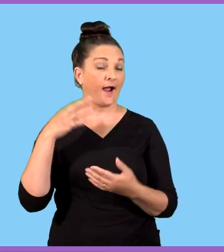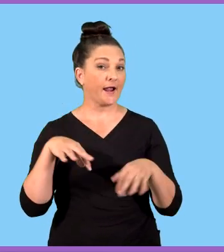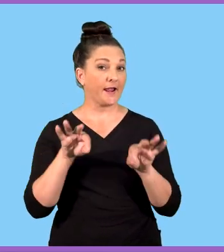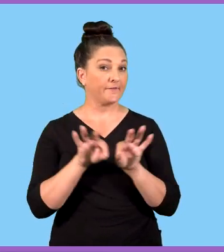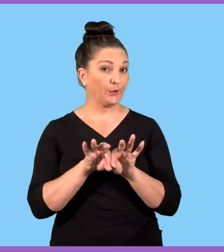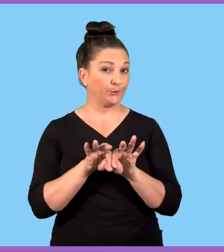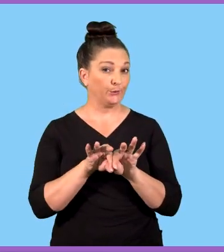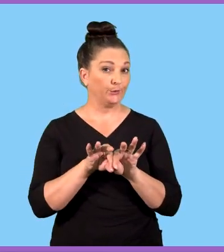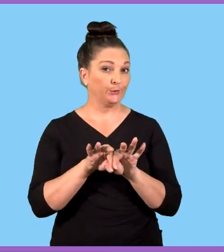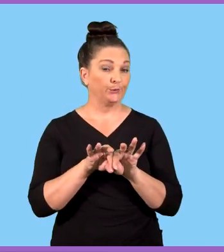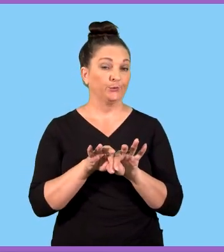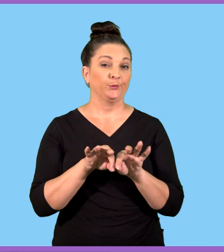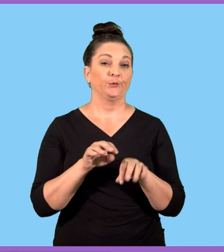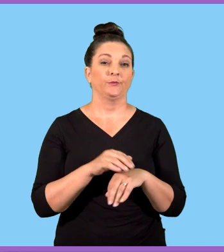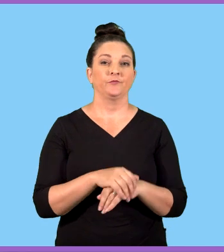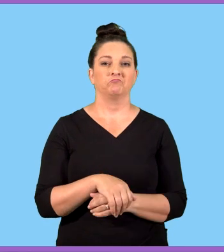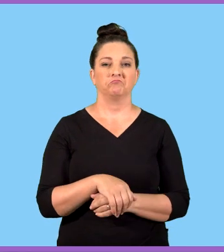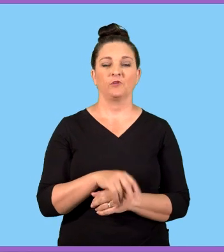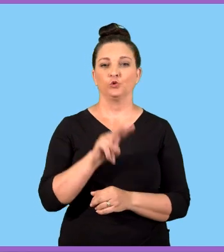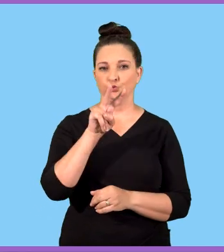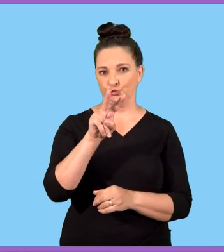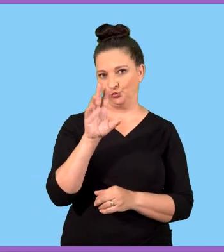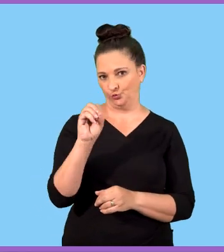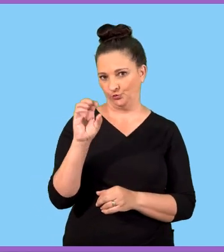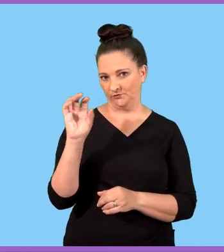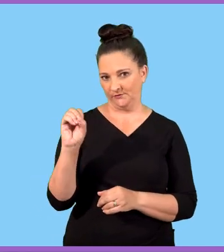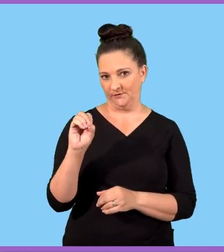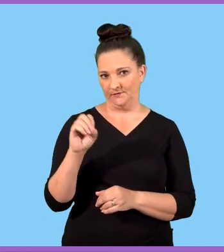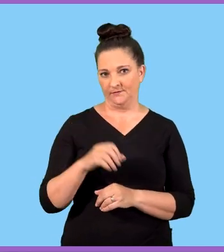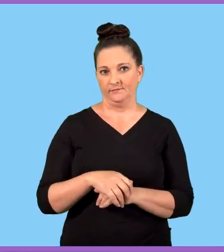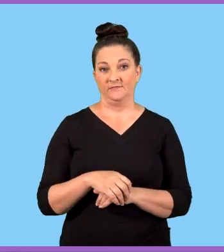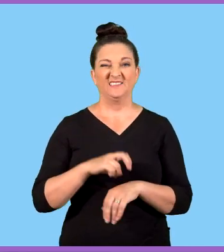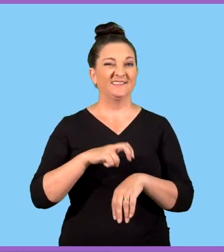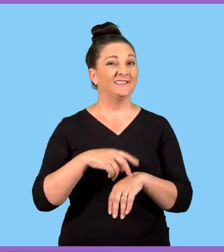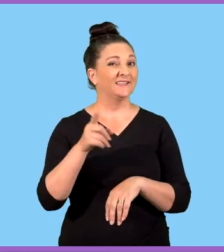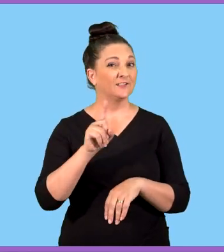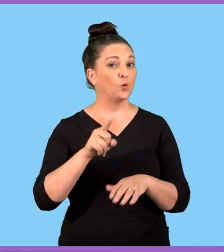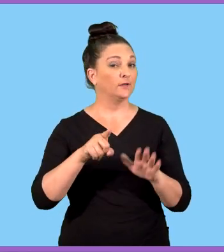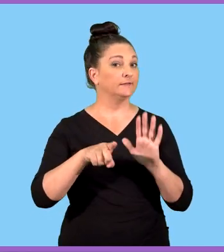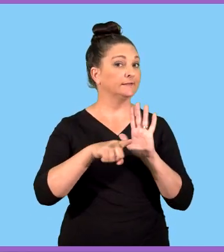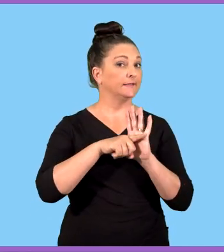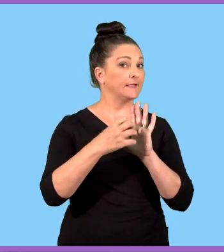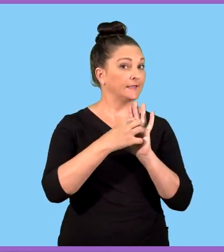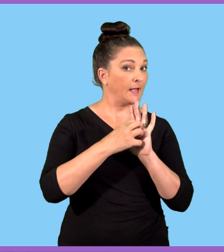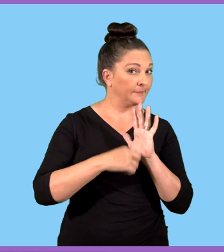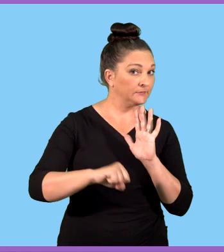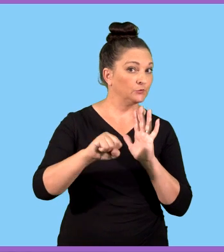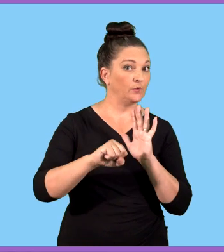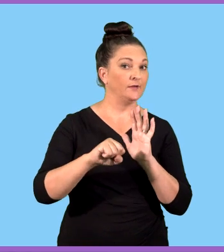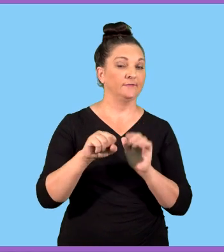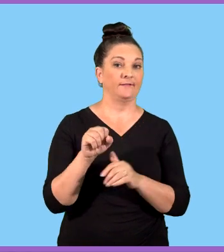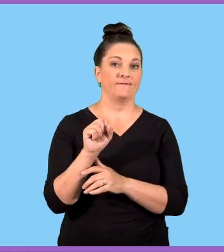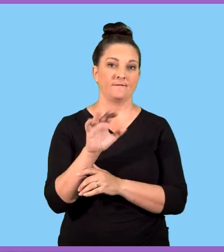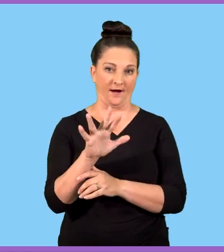the highest value, the number at the end once we've arranged it, that's 200. I've got to subtract number at the